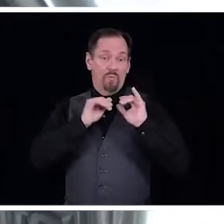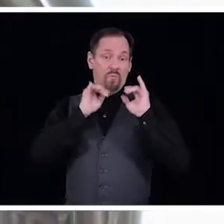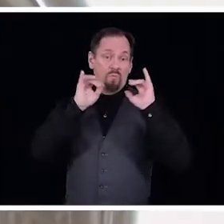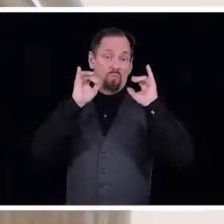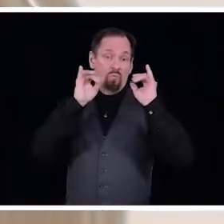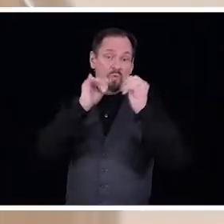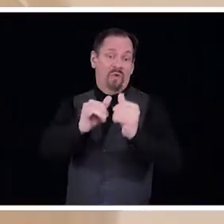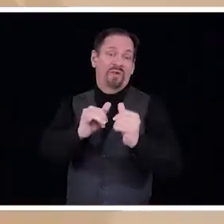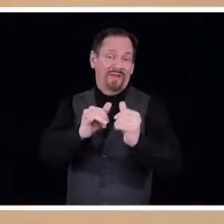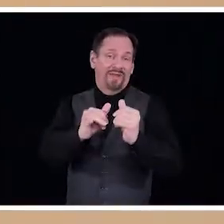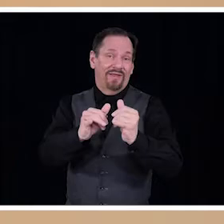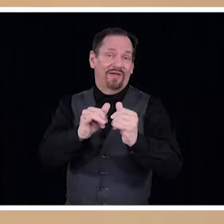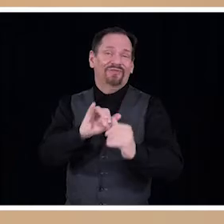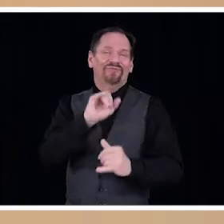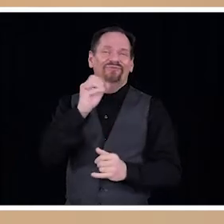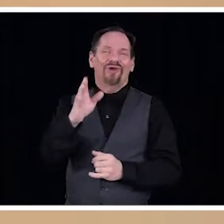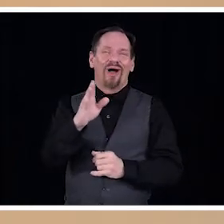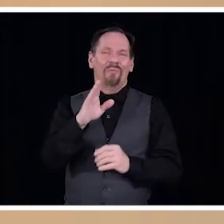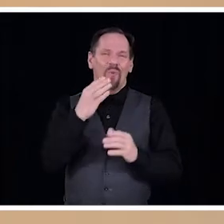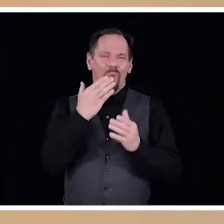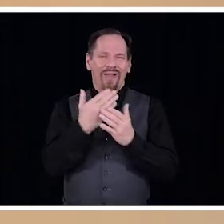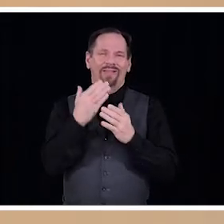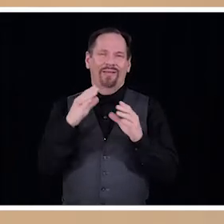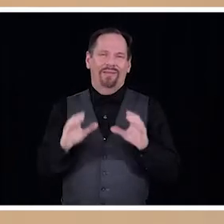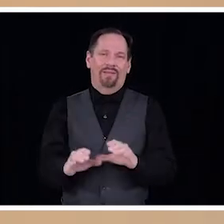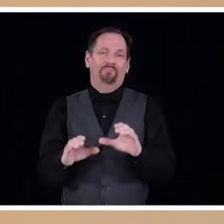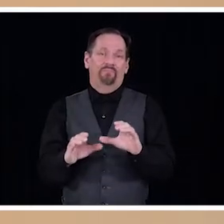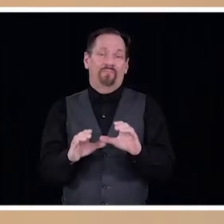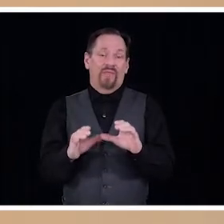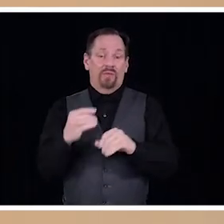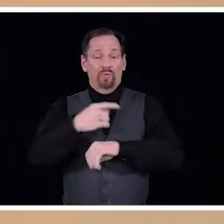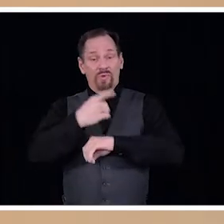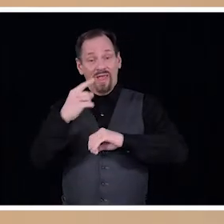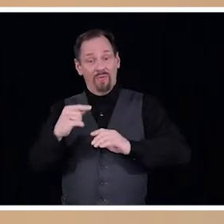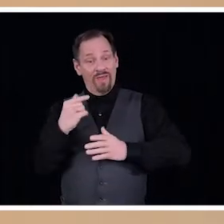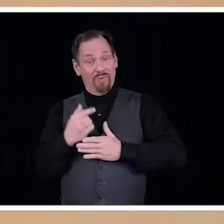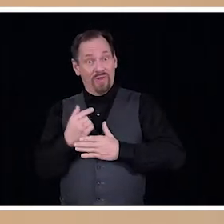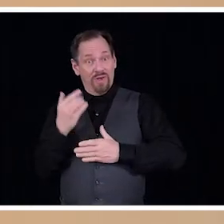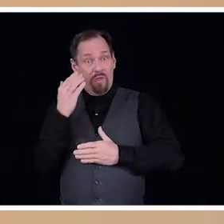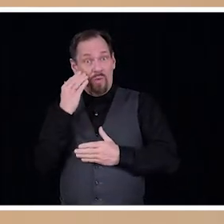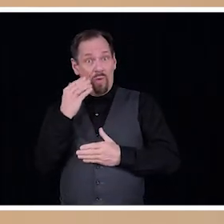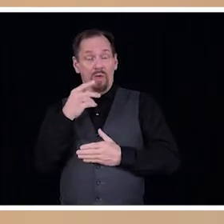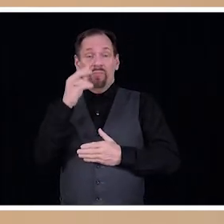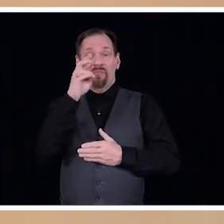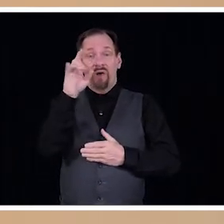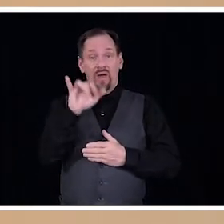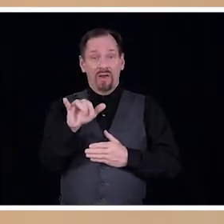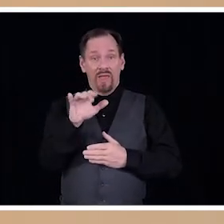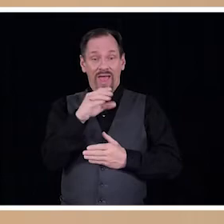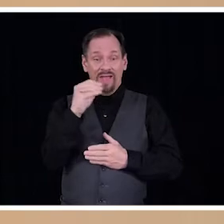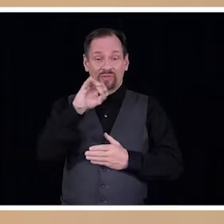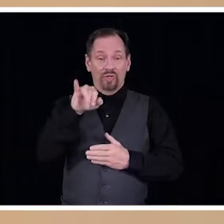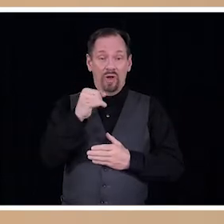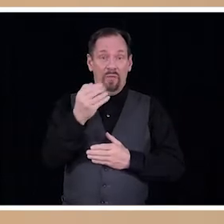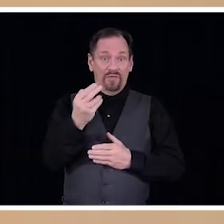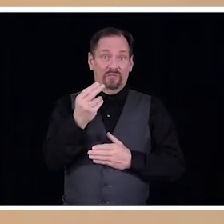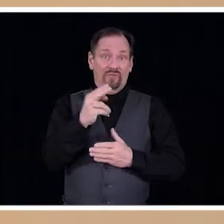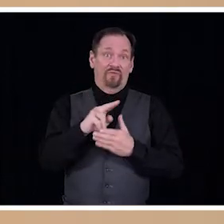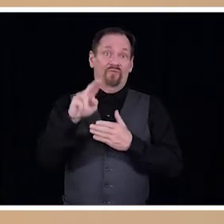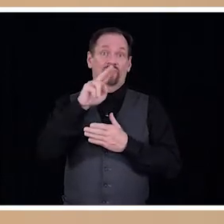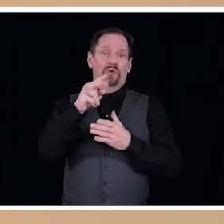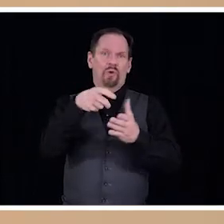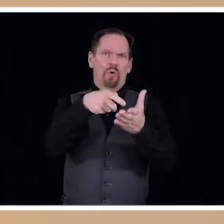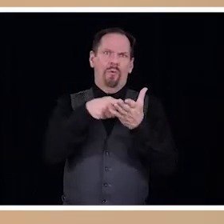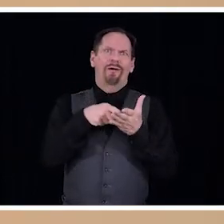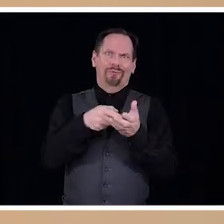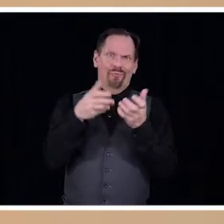done. Today's graduates know as well as anyone that Peabody and Johns Hopkins requires a great deal from their